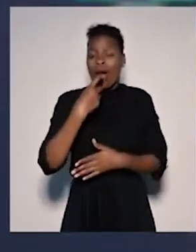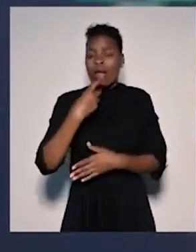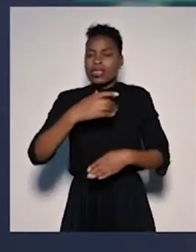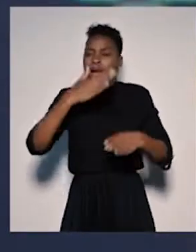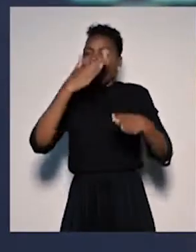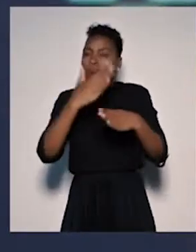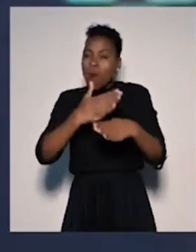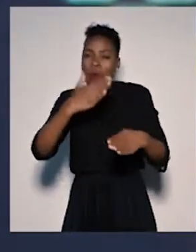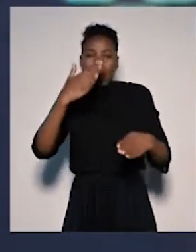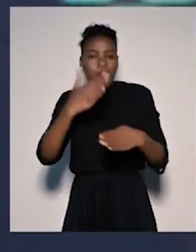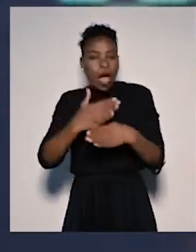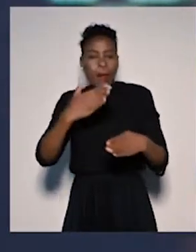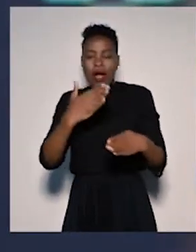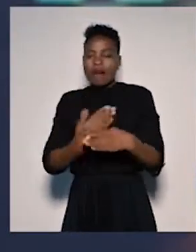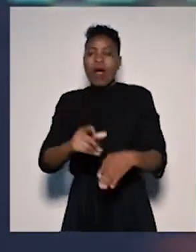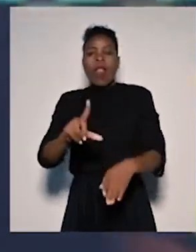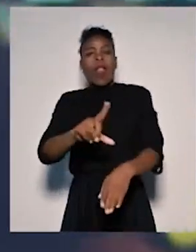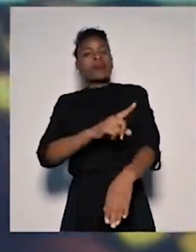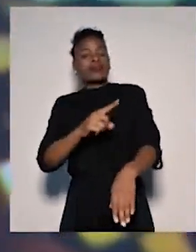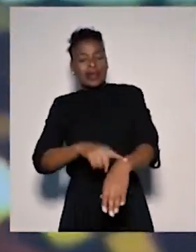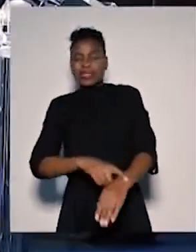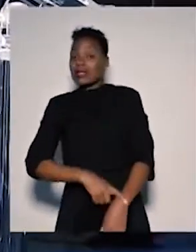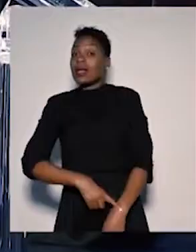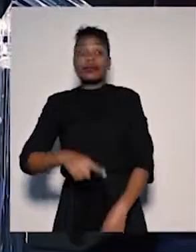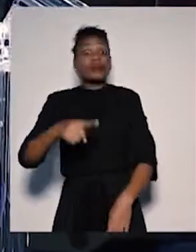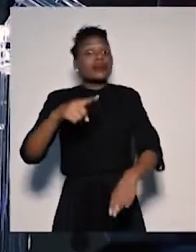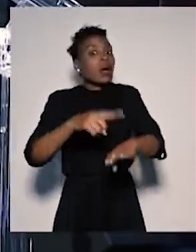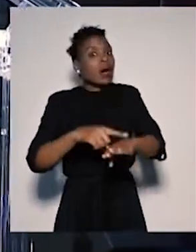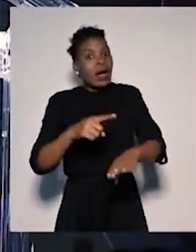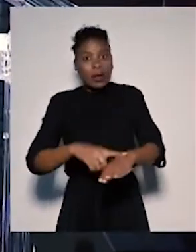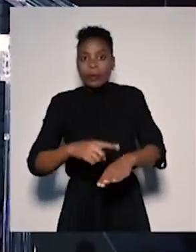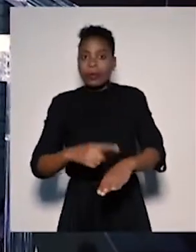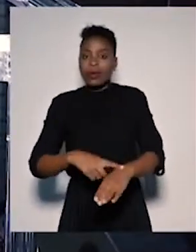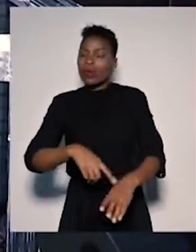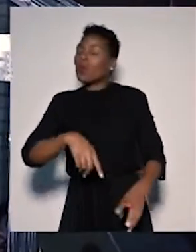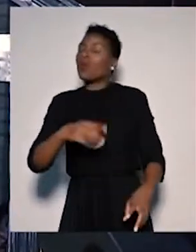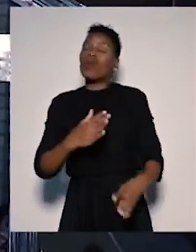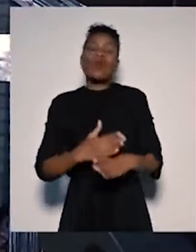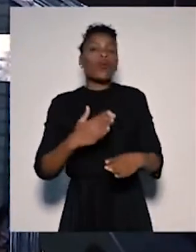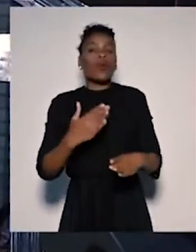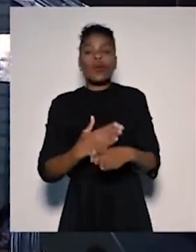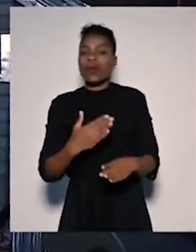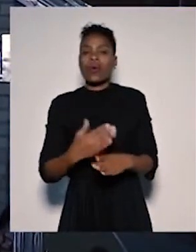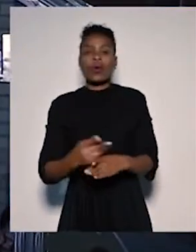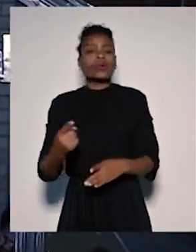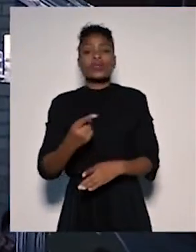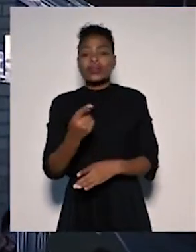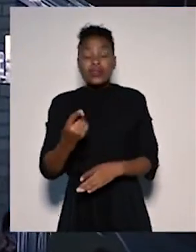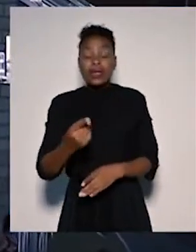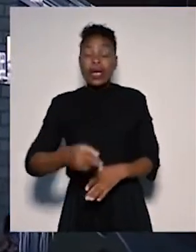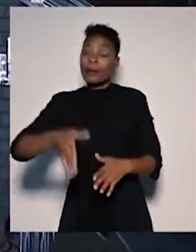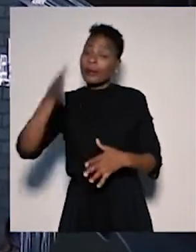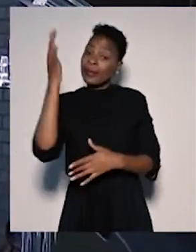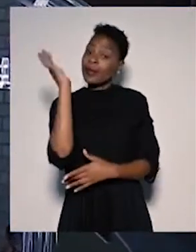a long time. Takes a while. Takes a while. So you young people, take this sermon seriously.